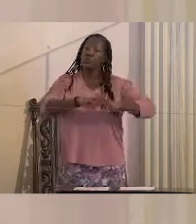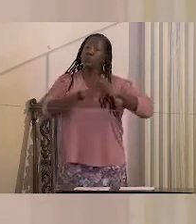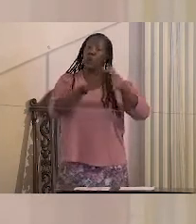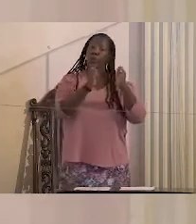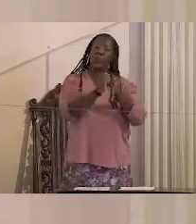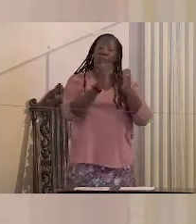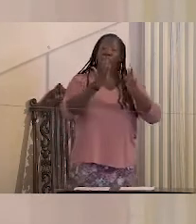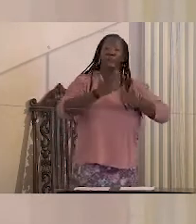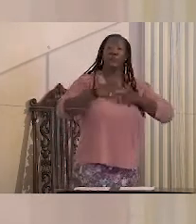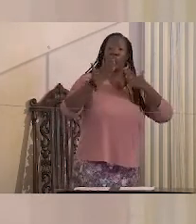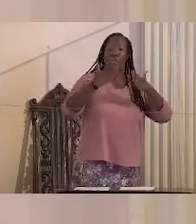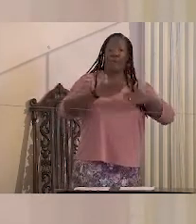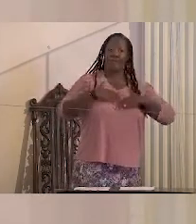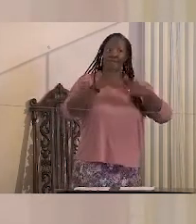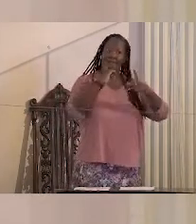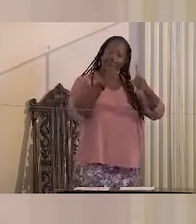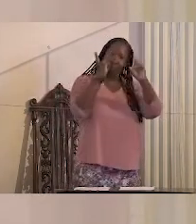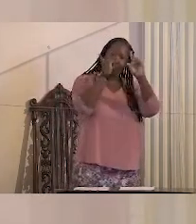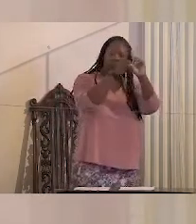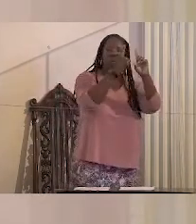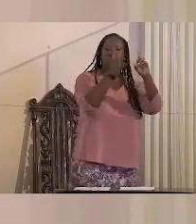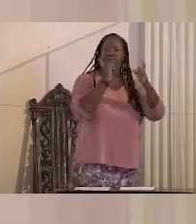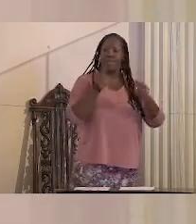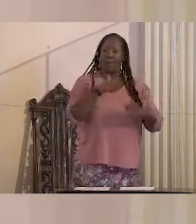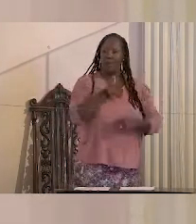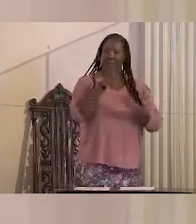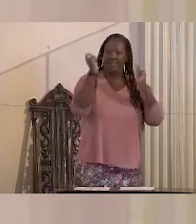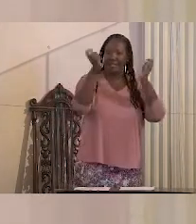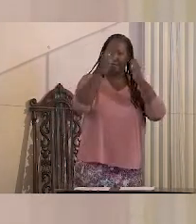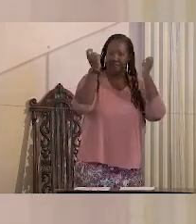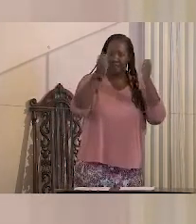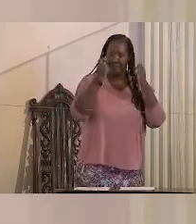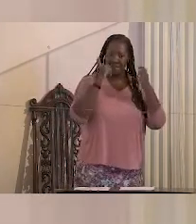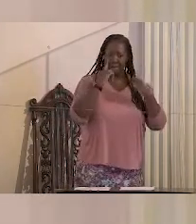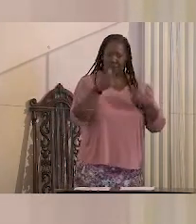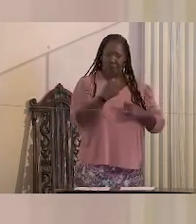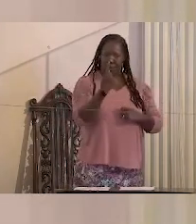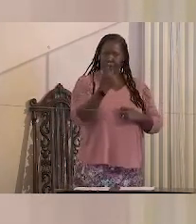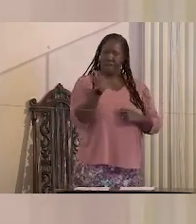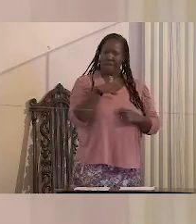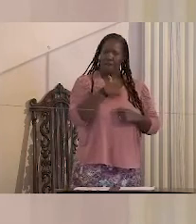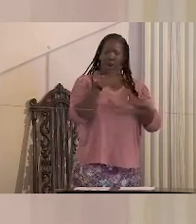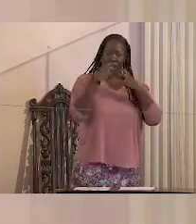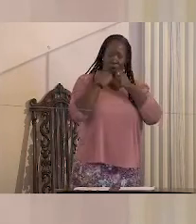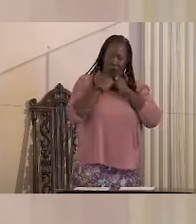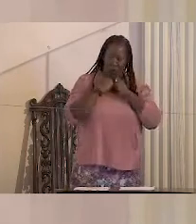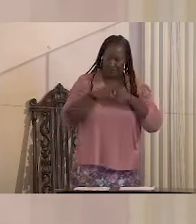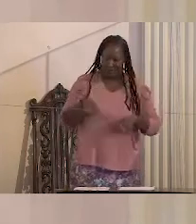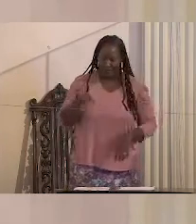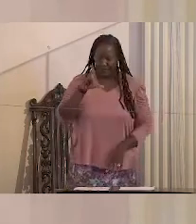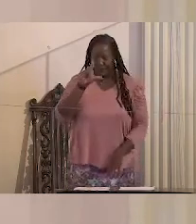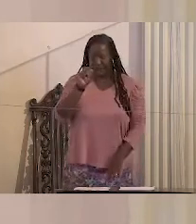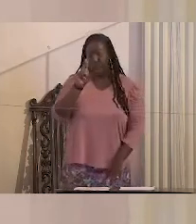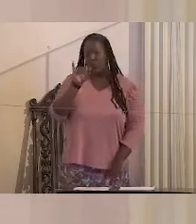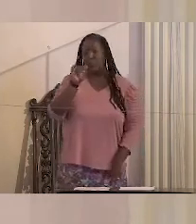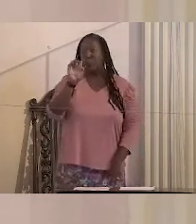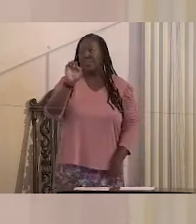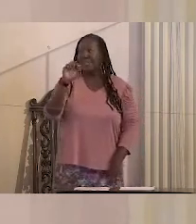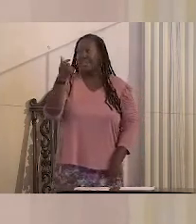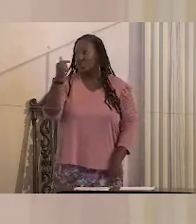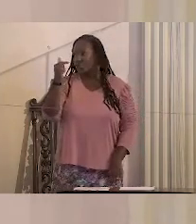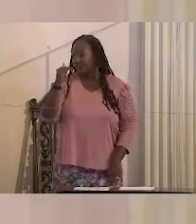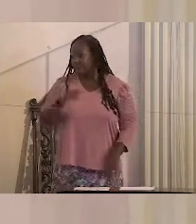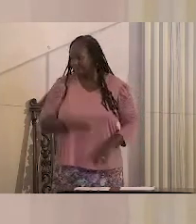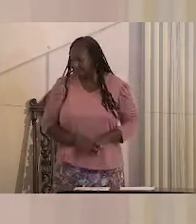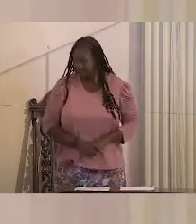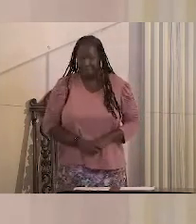a milestone that we celebrate in the life of one of our own, the Reverend Louise Green.